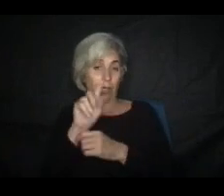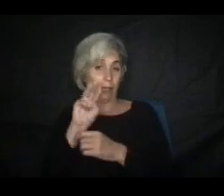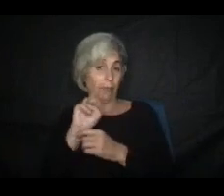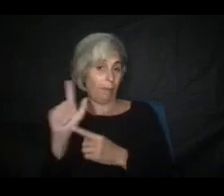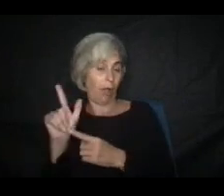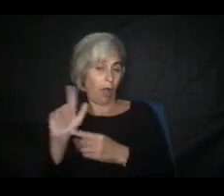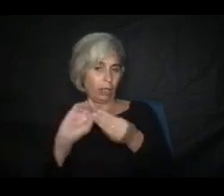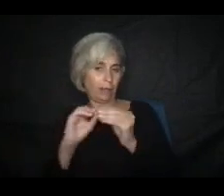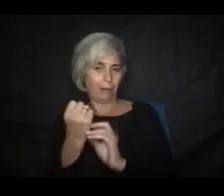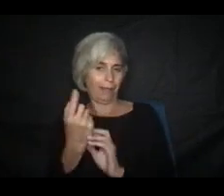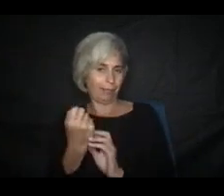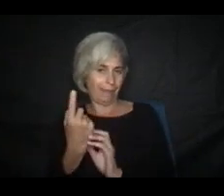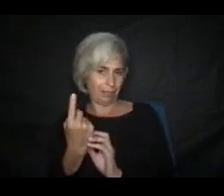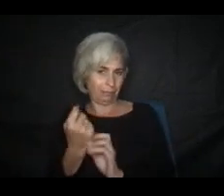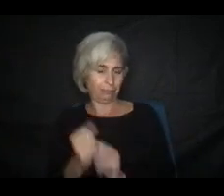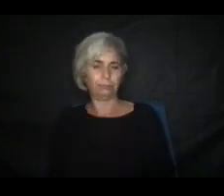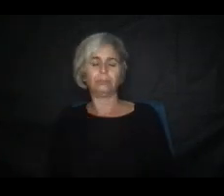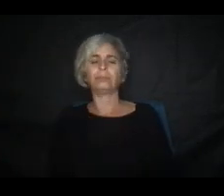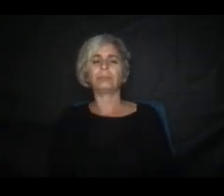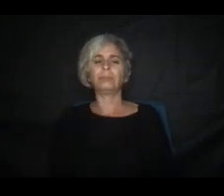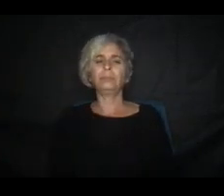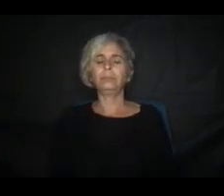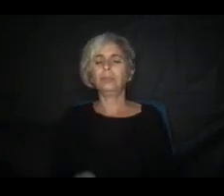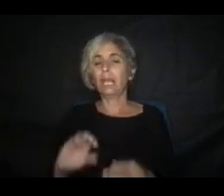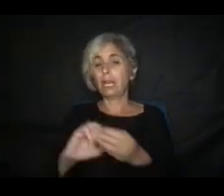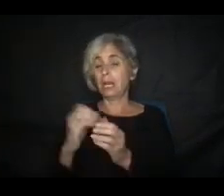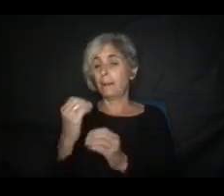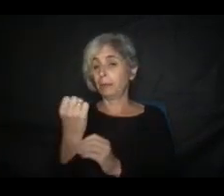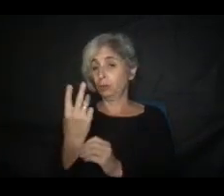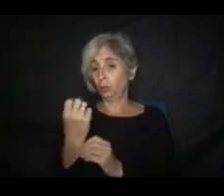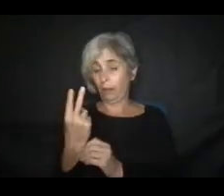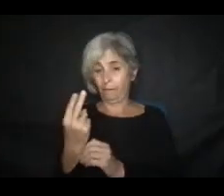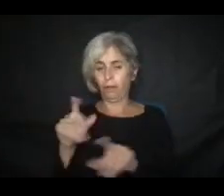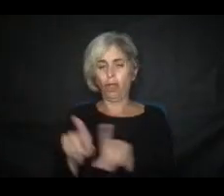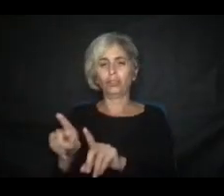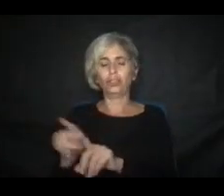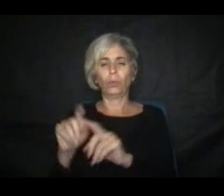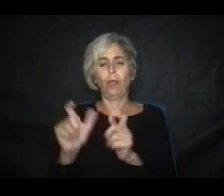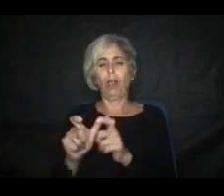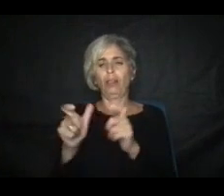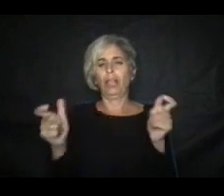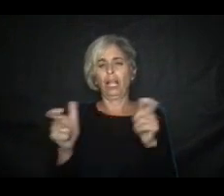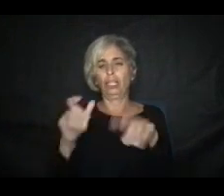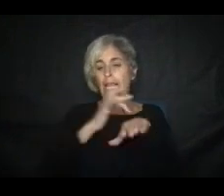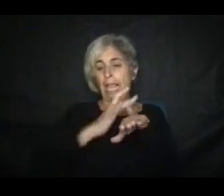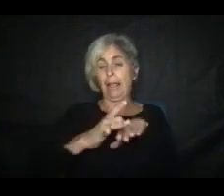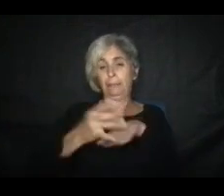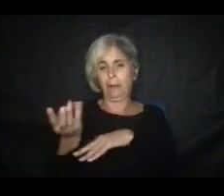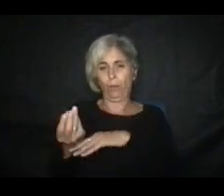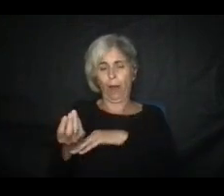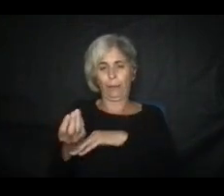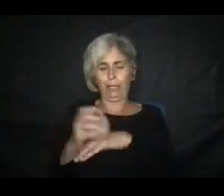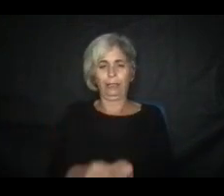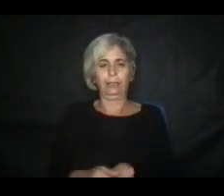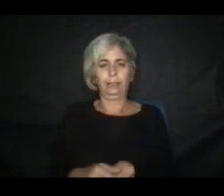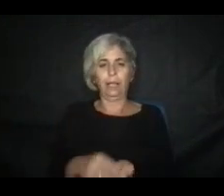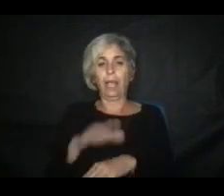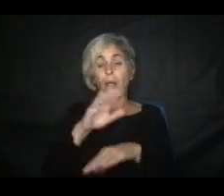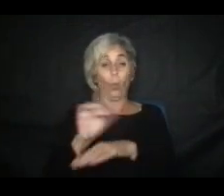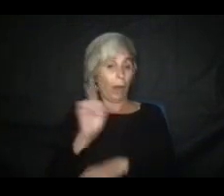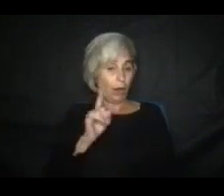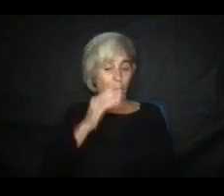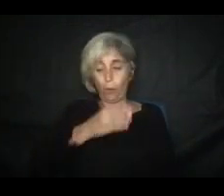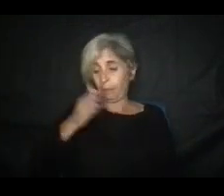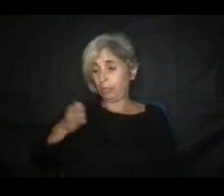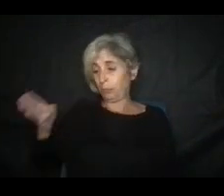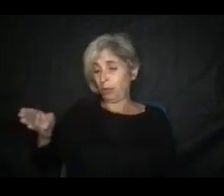number 11, and number 12, which is a large piece of vacant property on Boynton Beach Boulevard